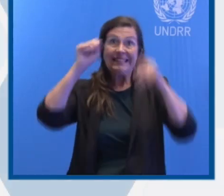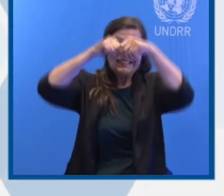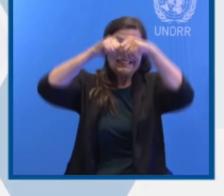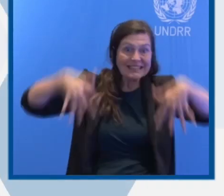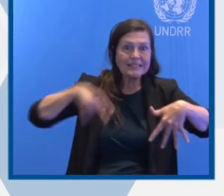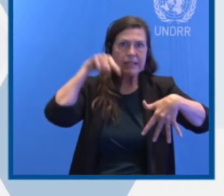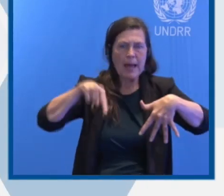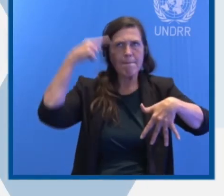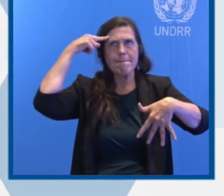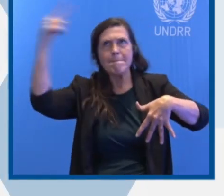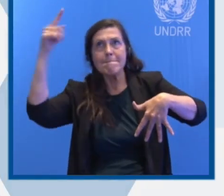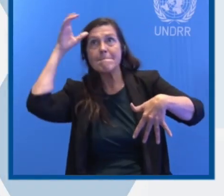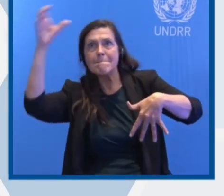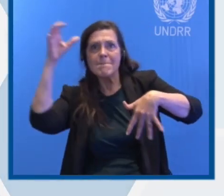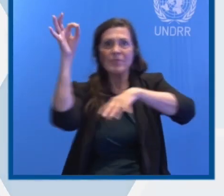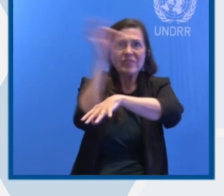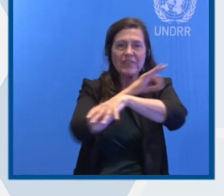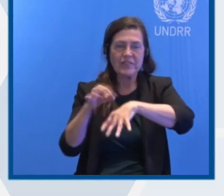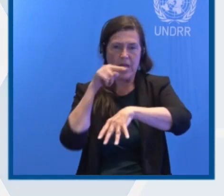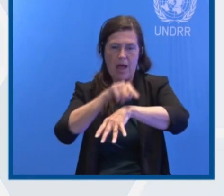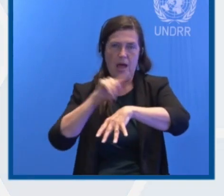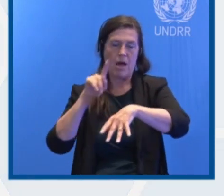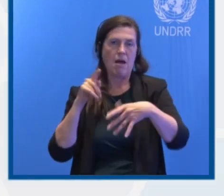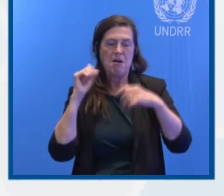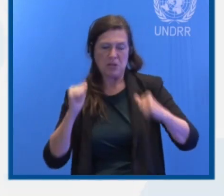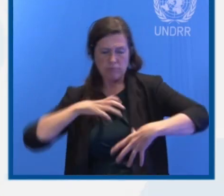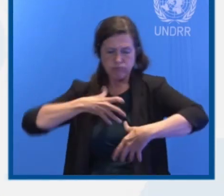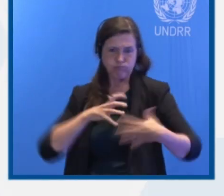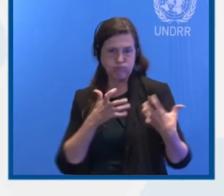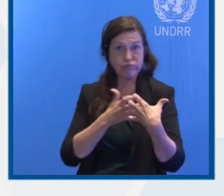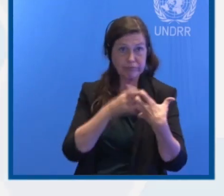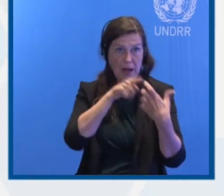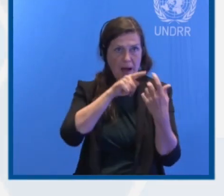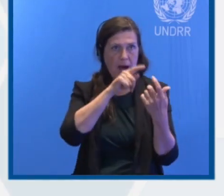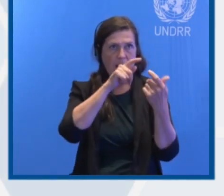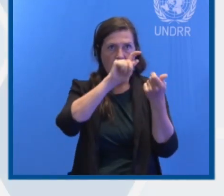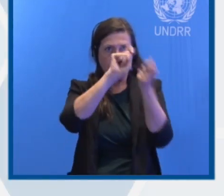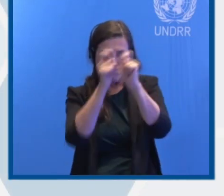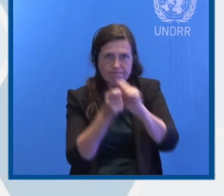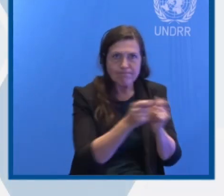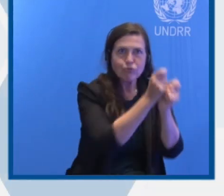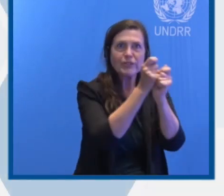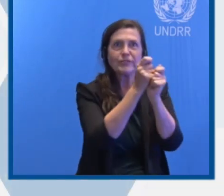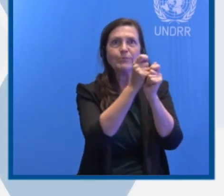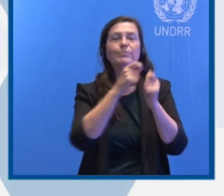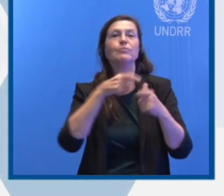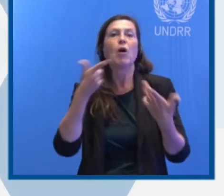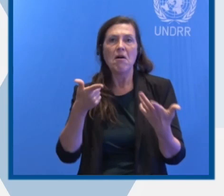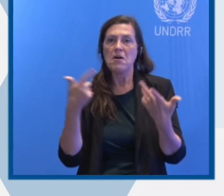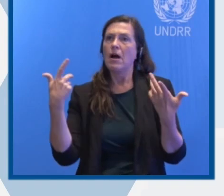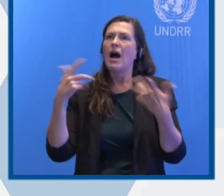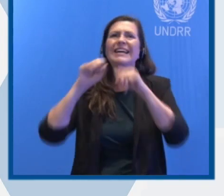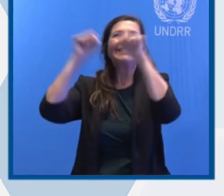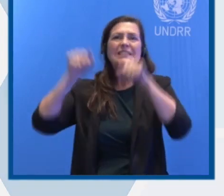are adaptively transformative, where we look at infrastructure systems in an integrated